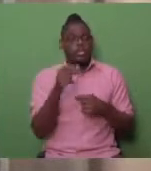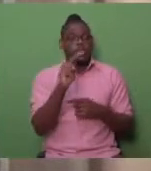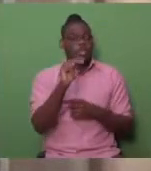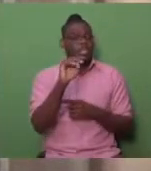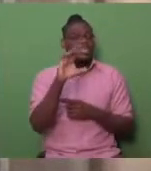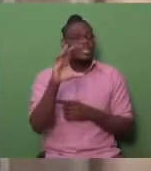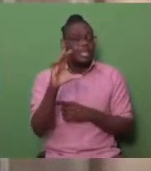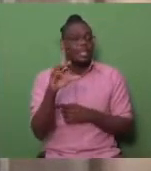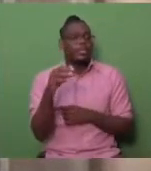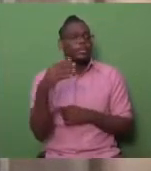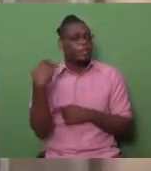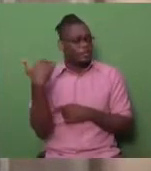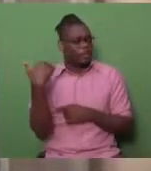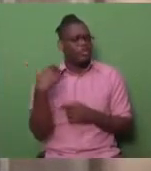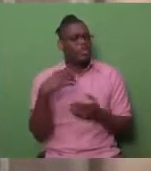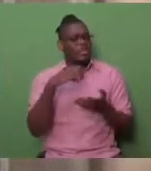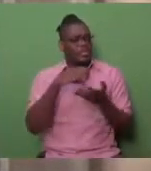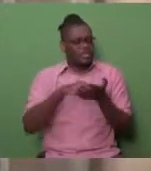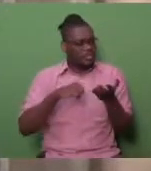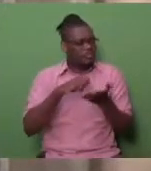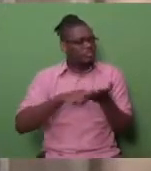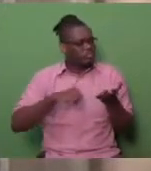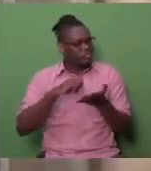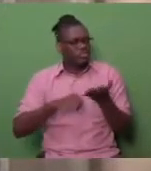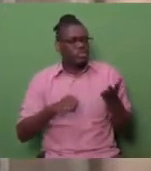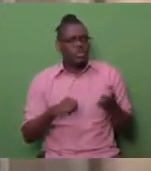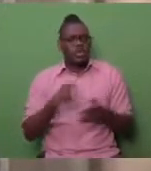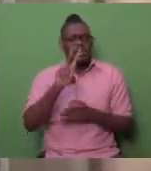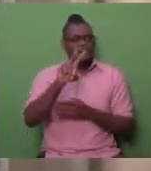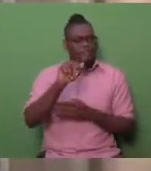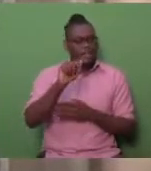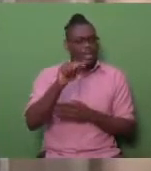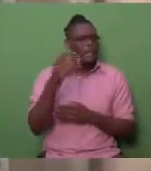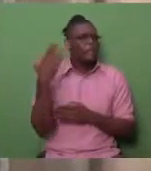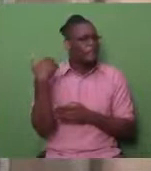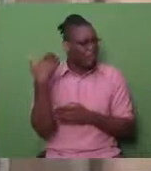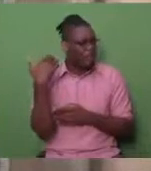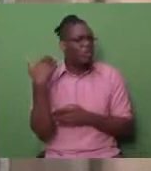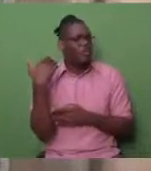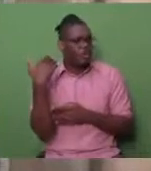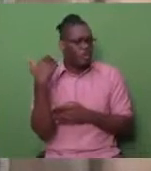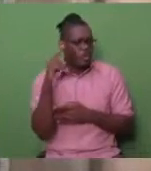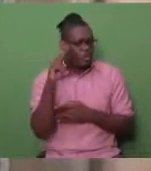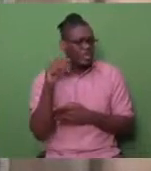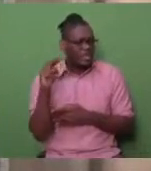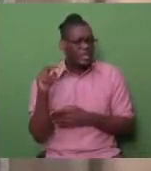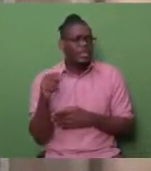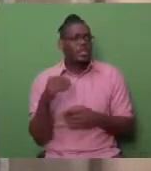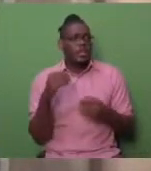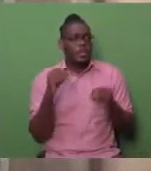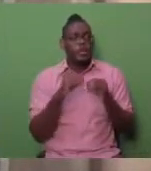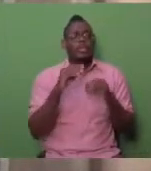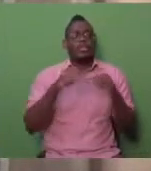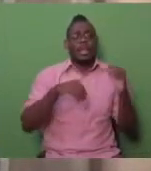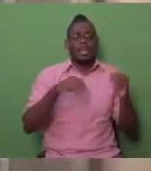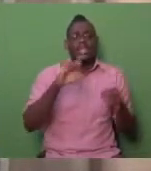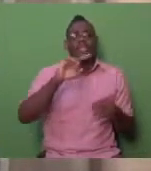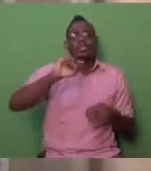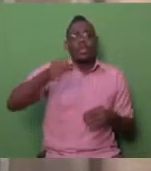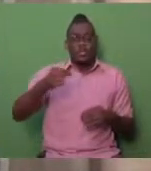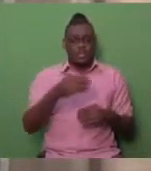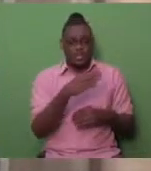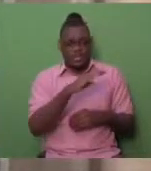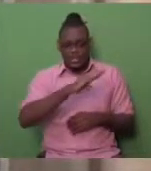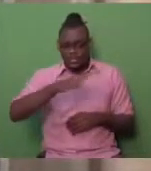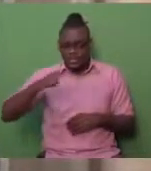And so they are now trying to catch up by using the model that we had of zero rated matters, but then that's another